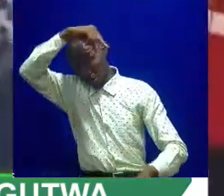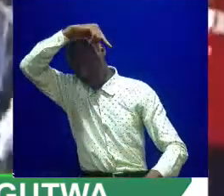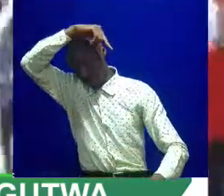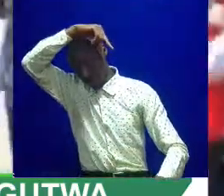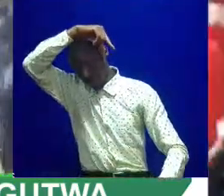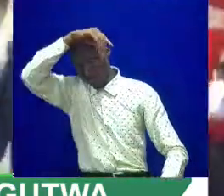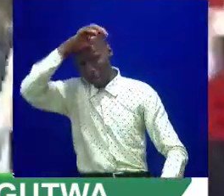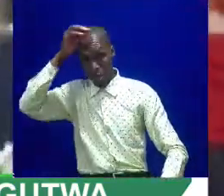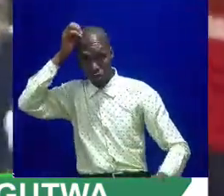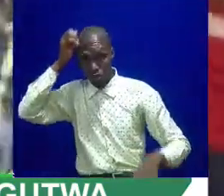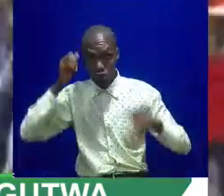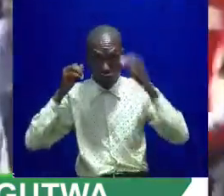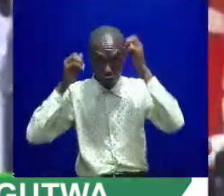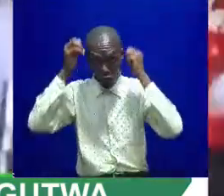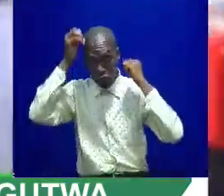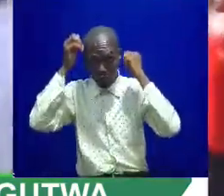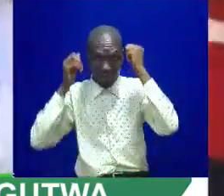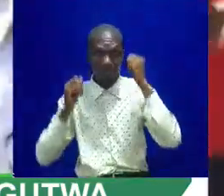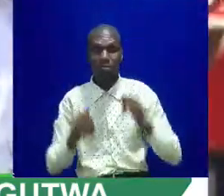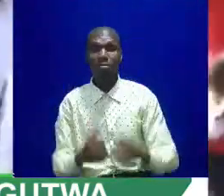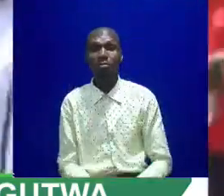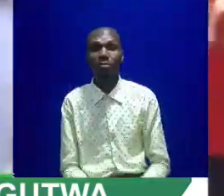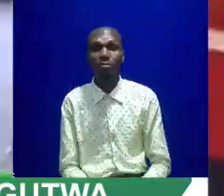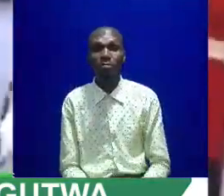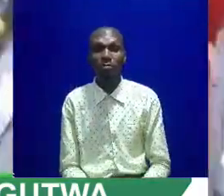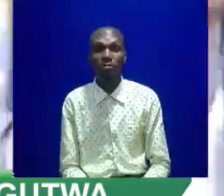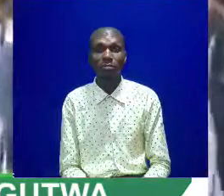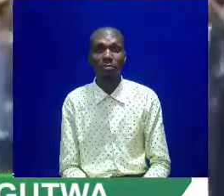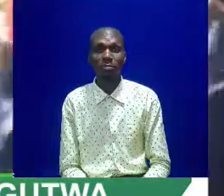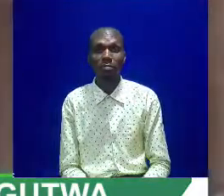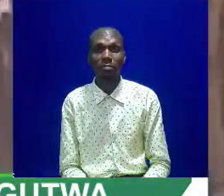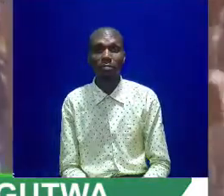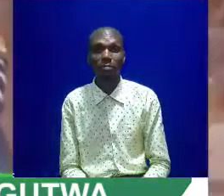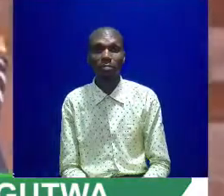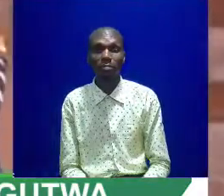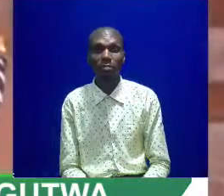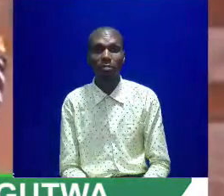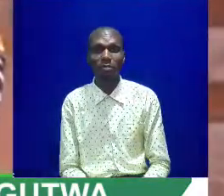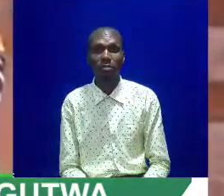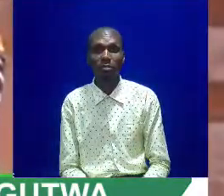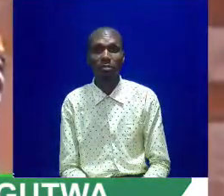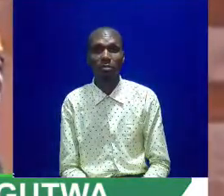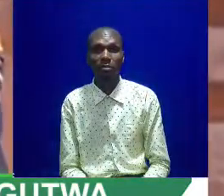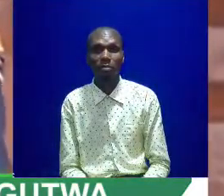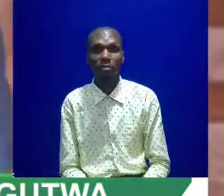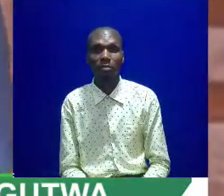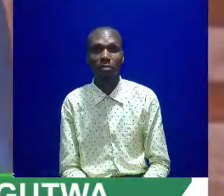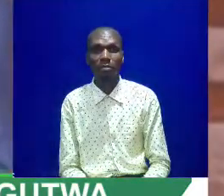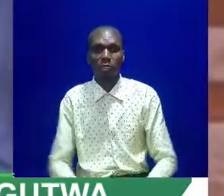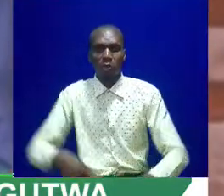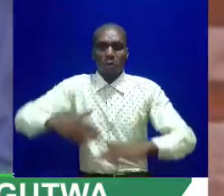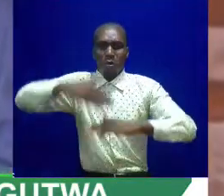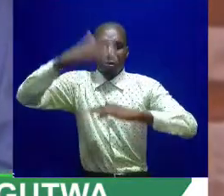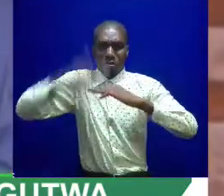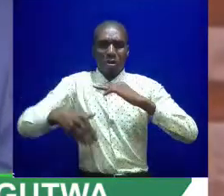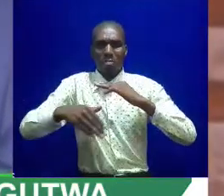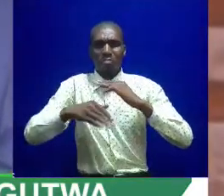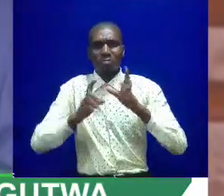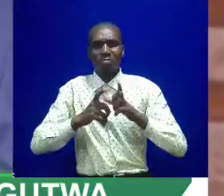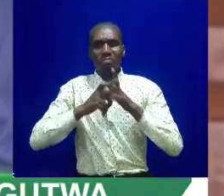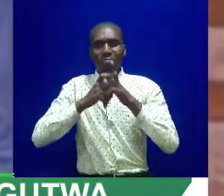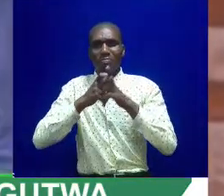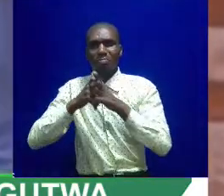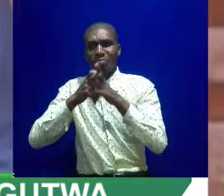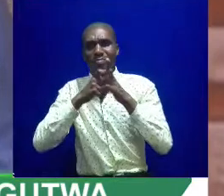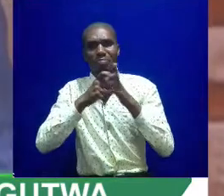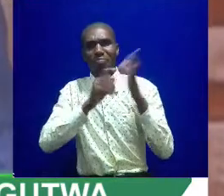gusabage kusikya abanyanyimbo k'abakadeti ba KDF will be decisive in stamping out banditry and neutralizing every